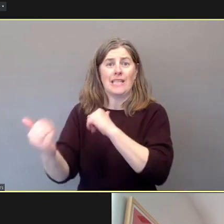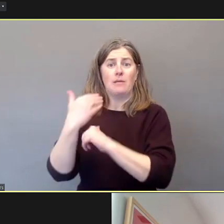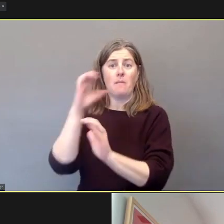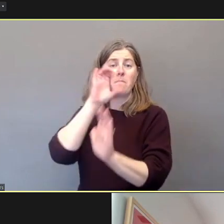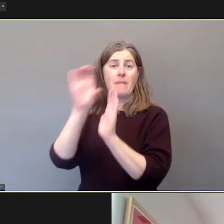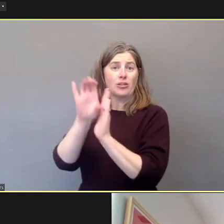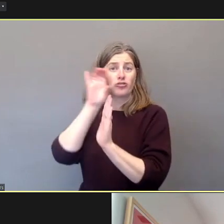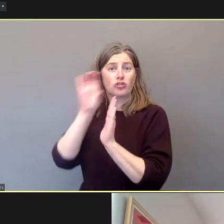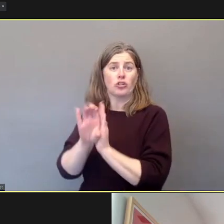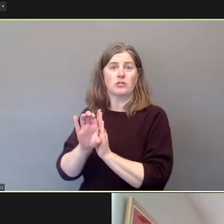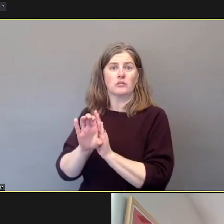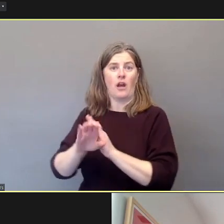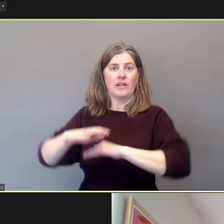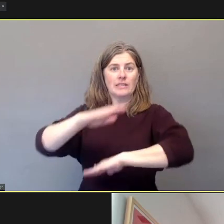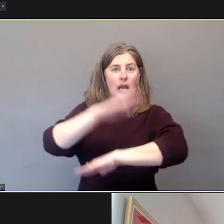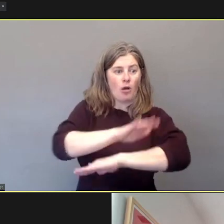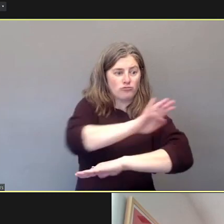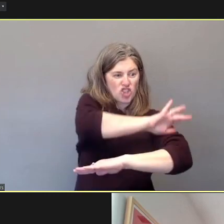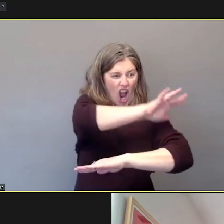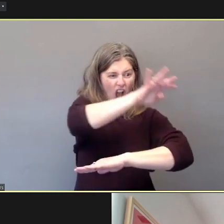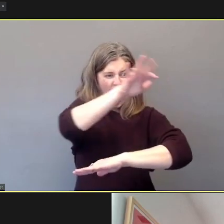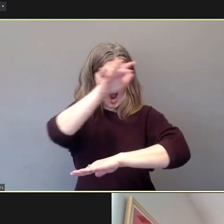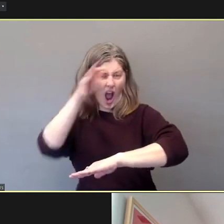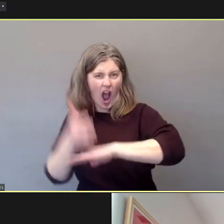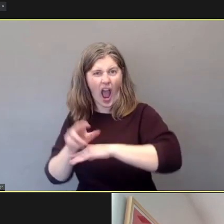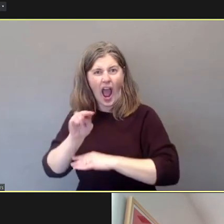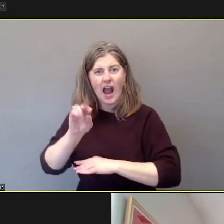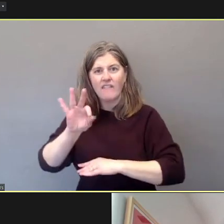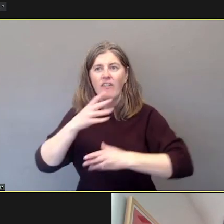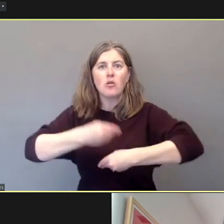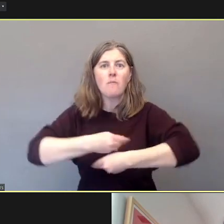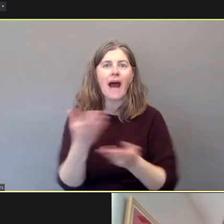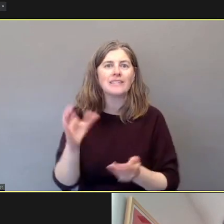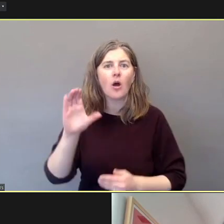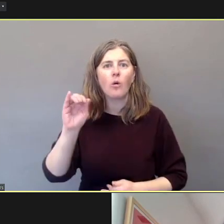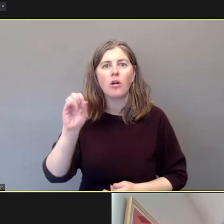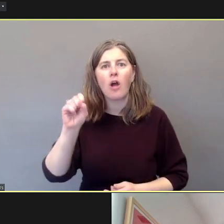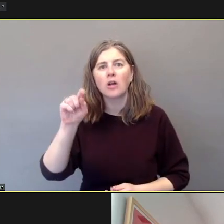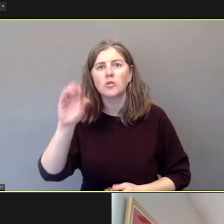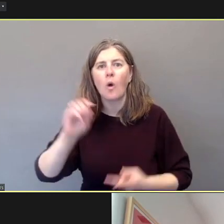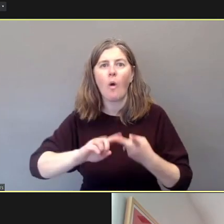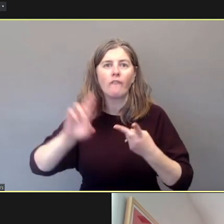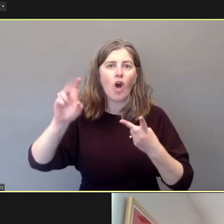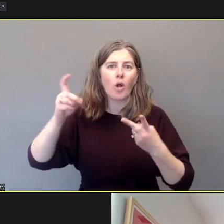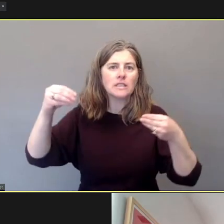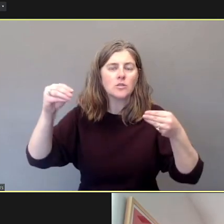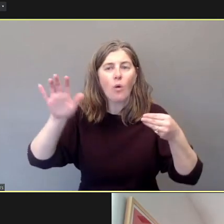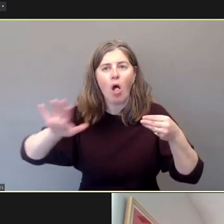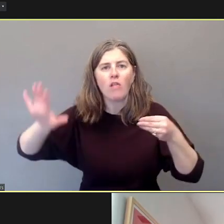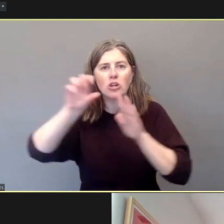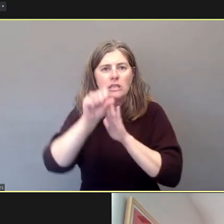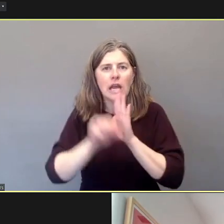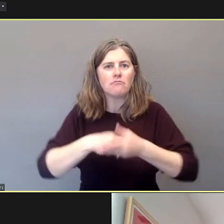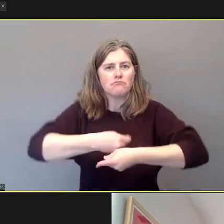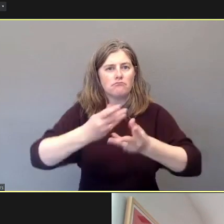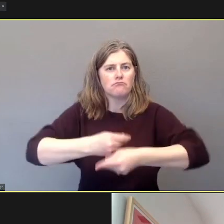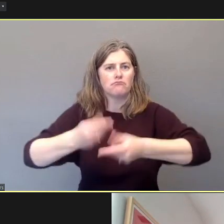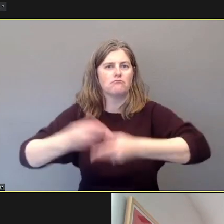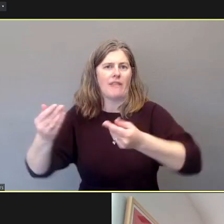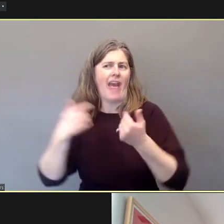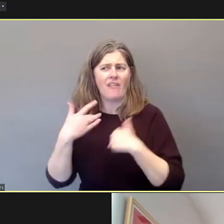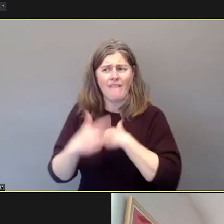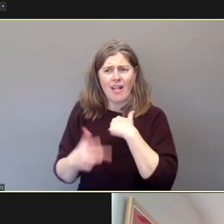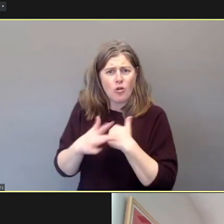pictures of a table full of N95s to pass out at Costco. Pharmacies across the state have masks